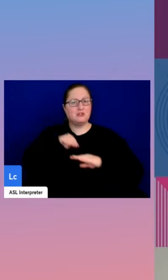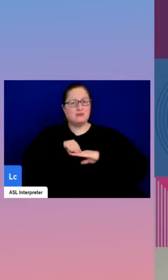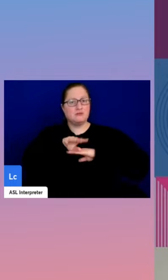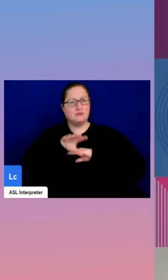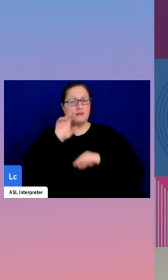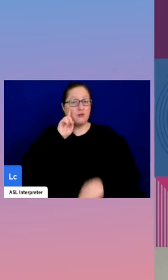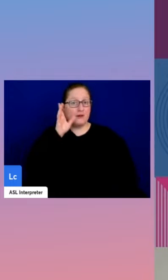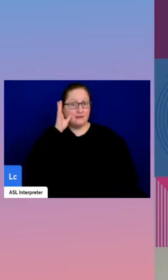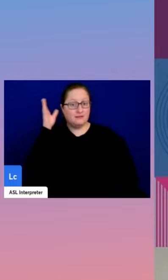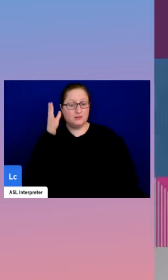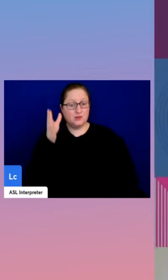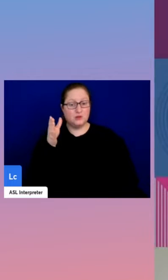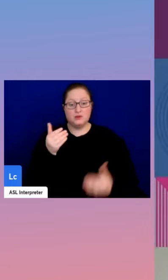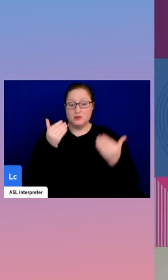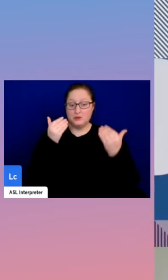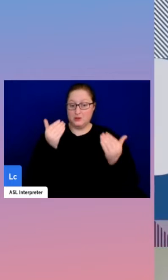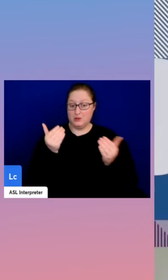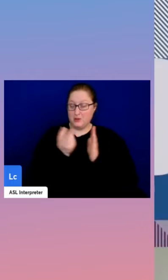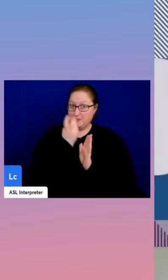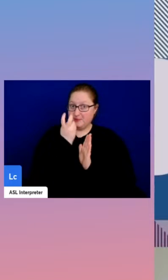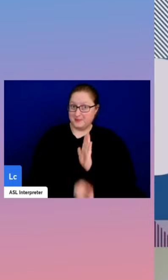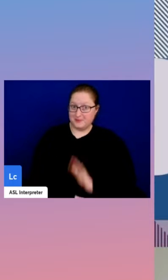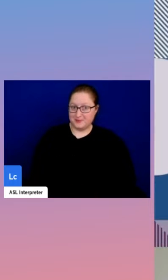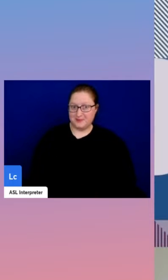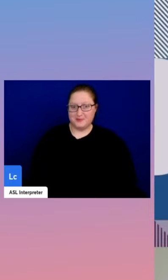ado, let's get straight into it.